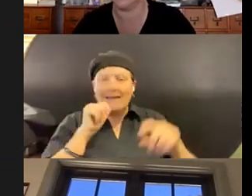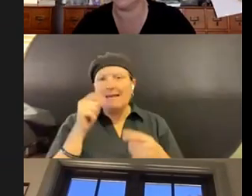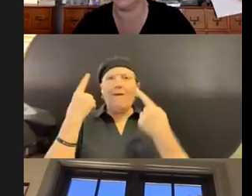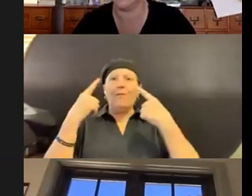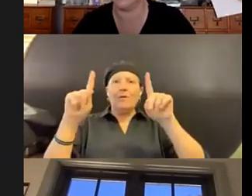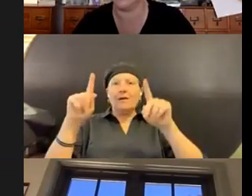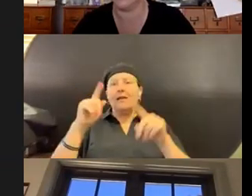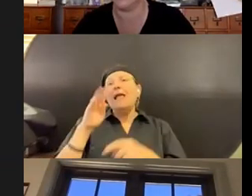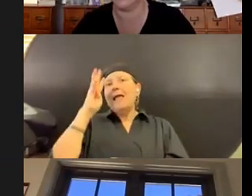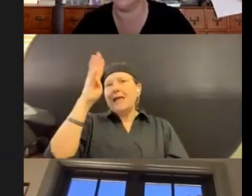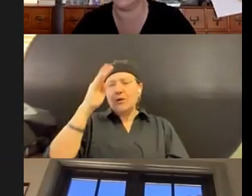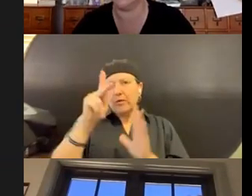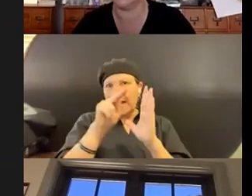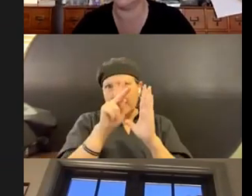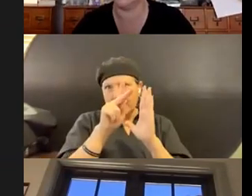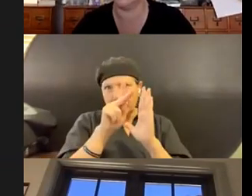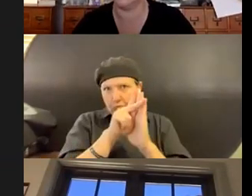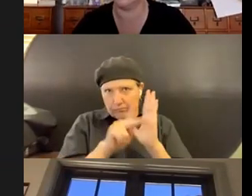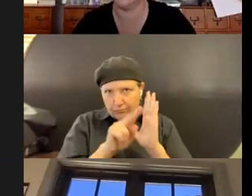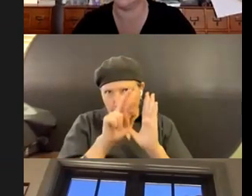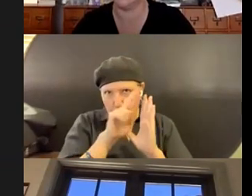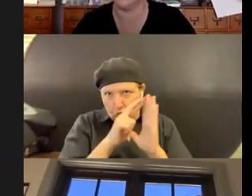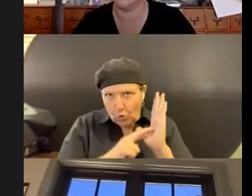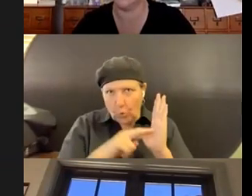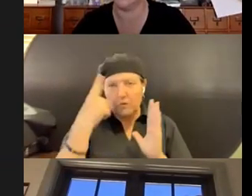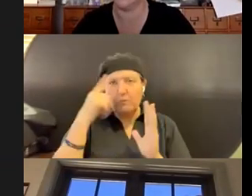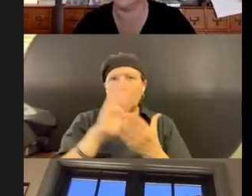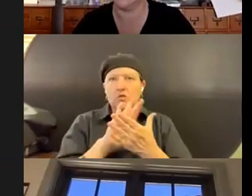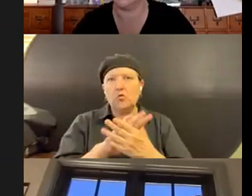for the schools so that we can follow them accordingly.